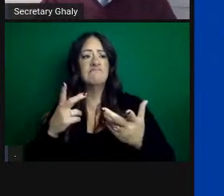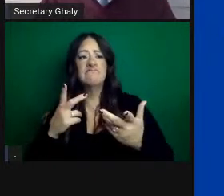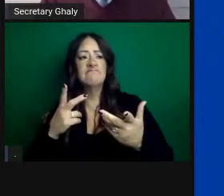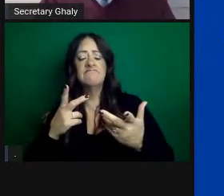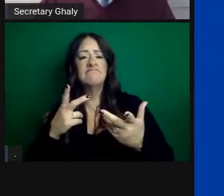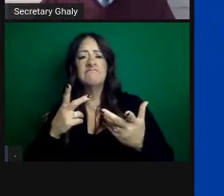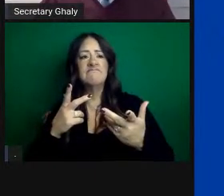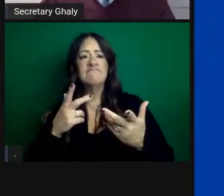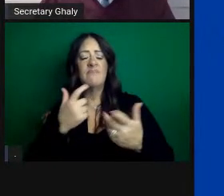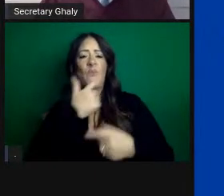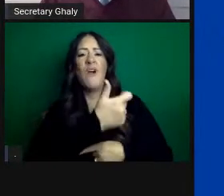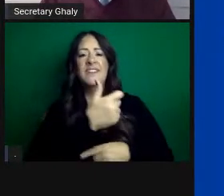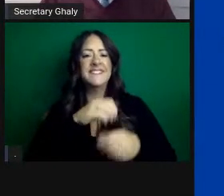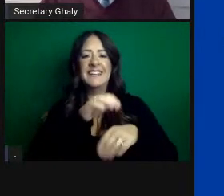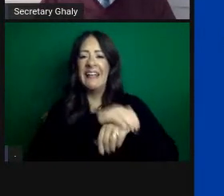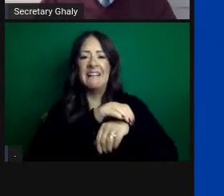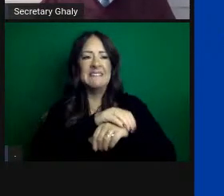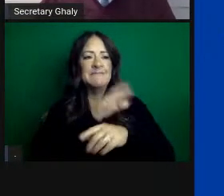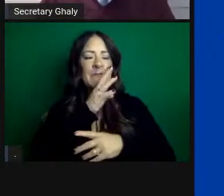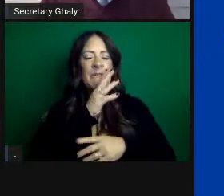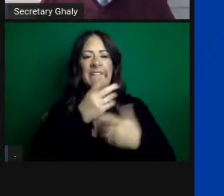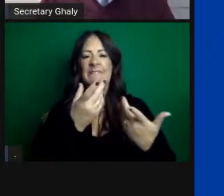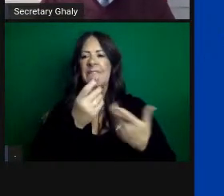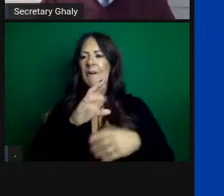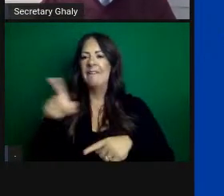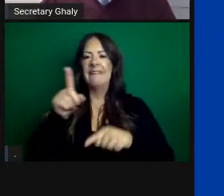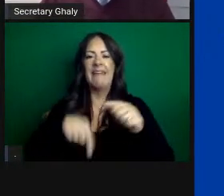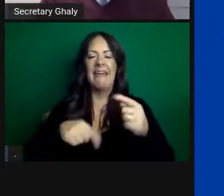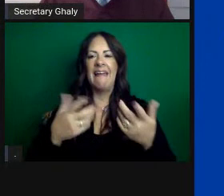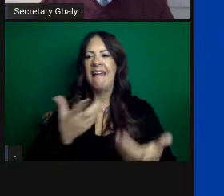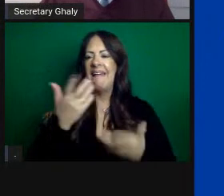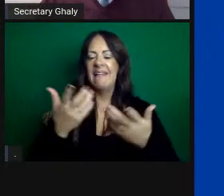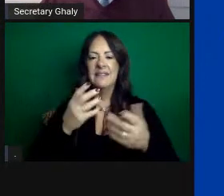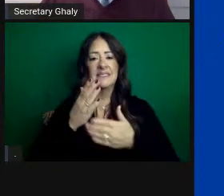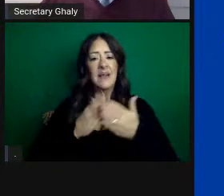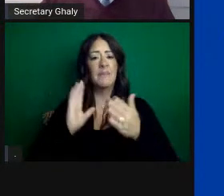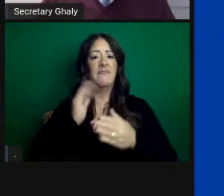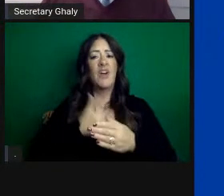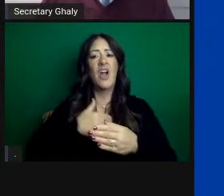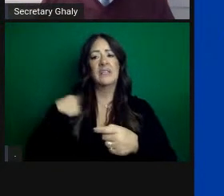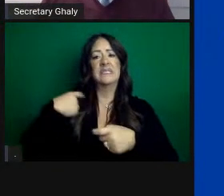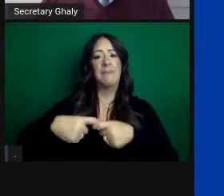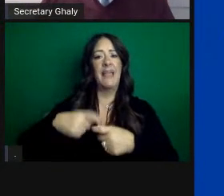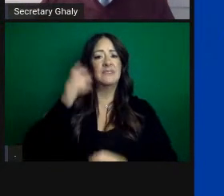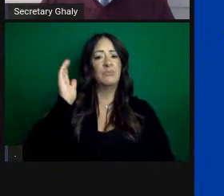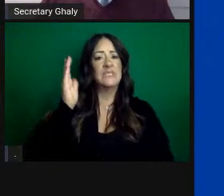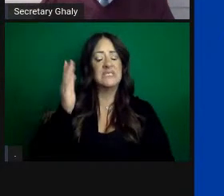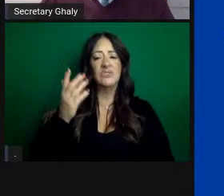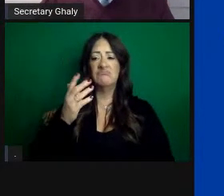the English presentations or even some of our Spanish presentations, making sure that we